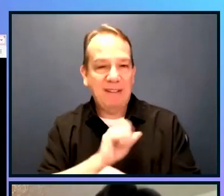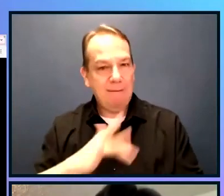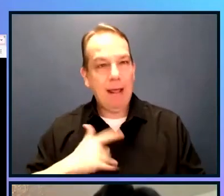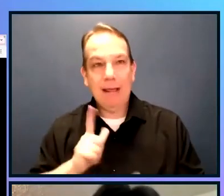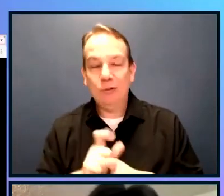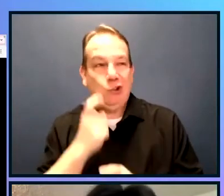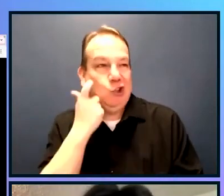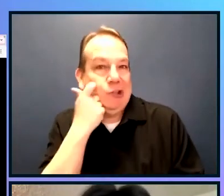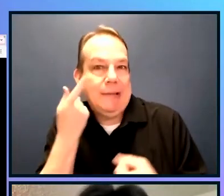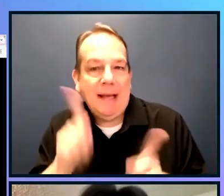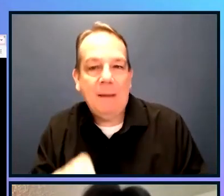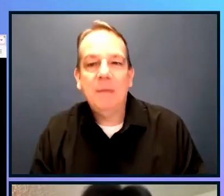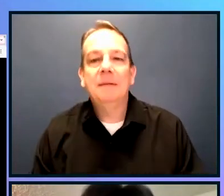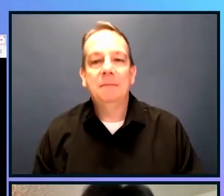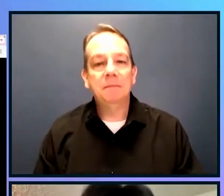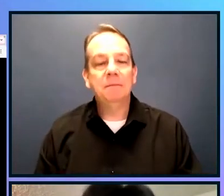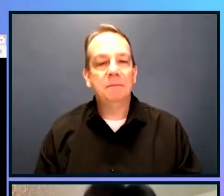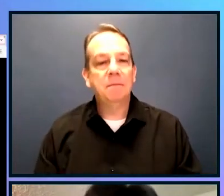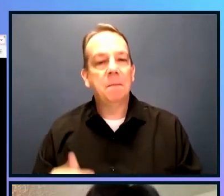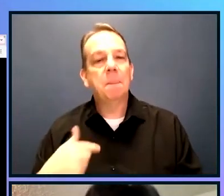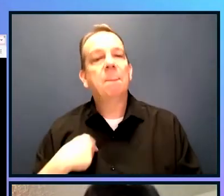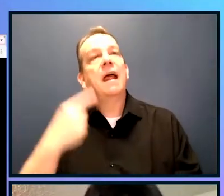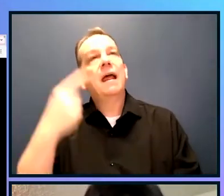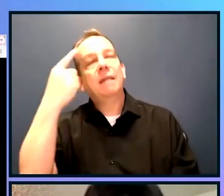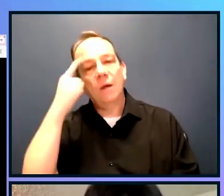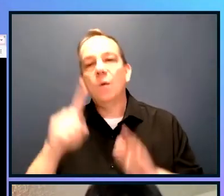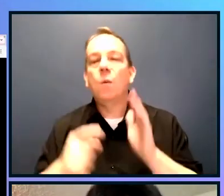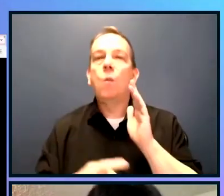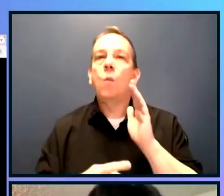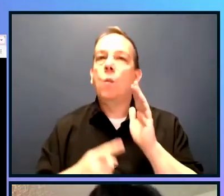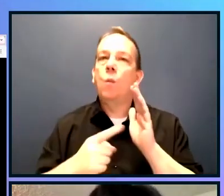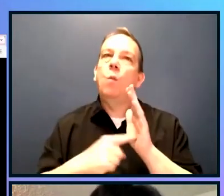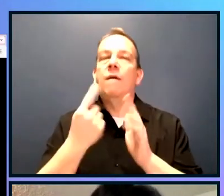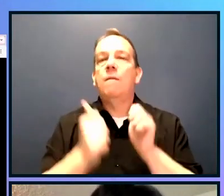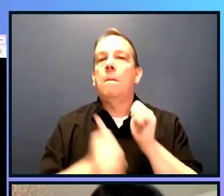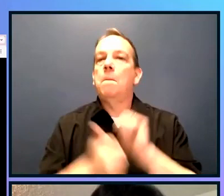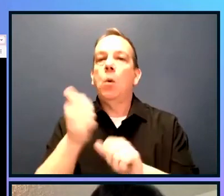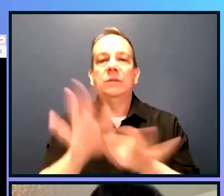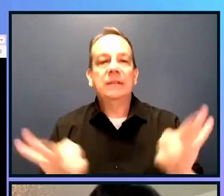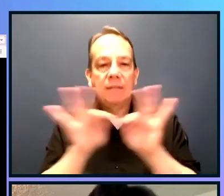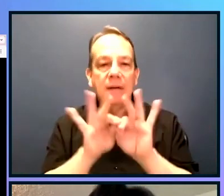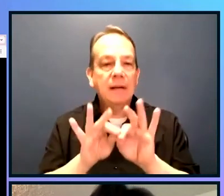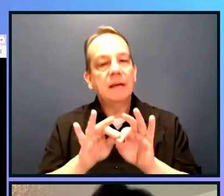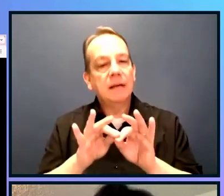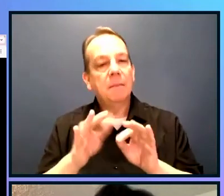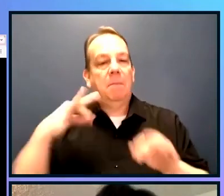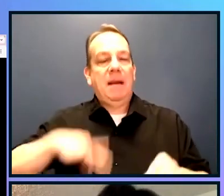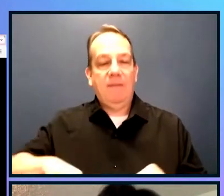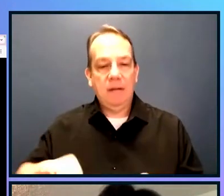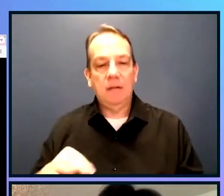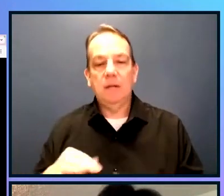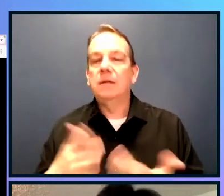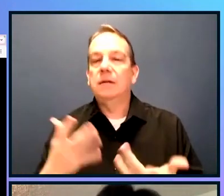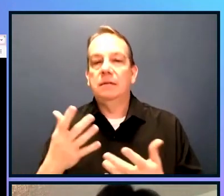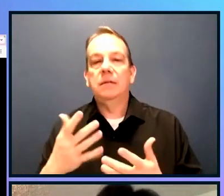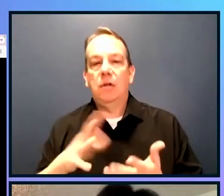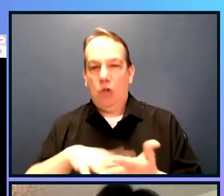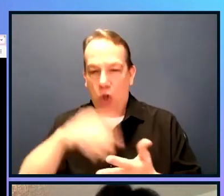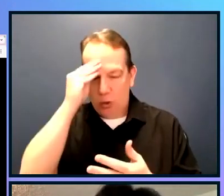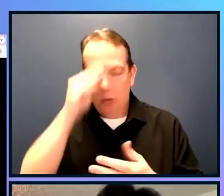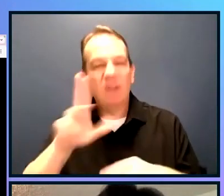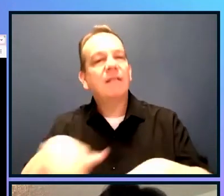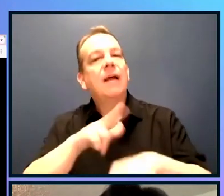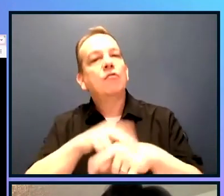bit. And I think it was one of the most significant takeaways that we can offer y'all, which is to lean into organic